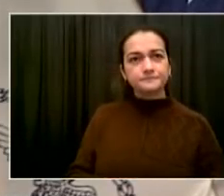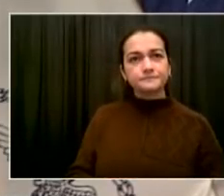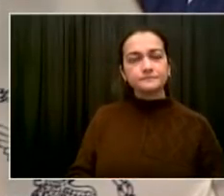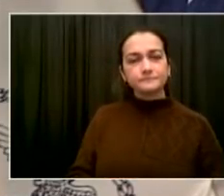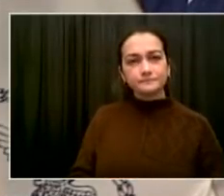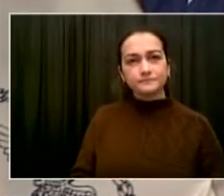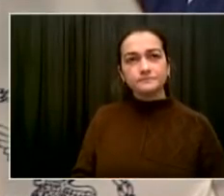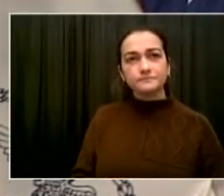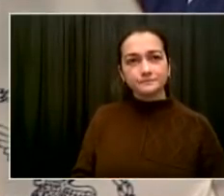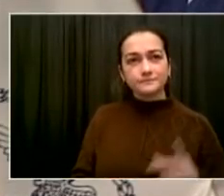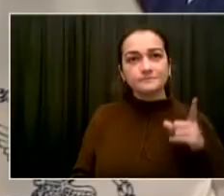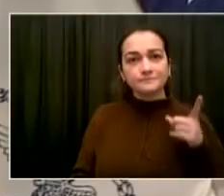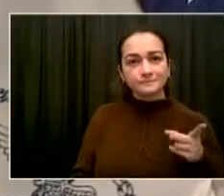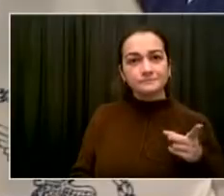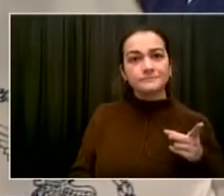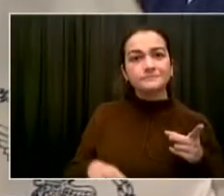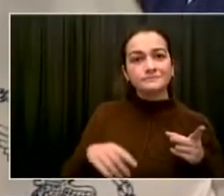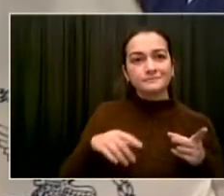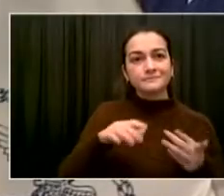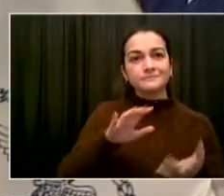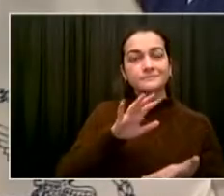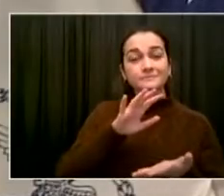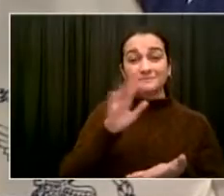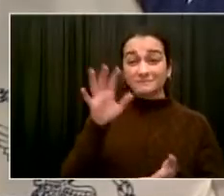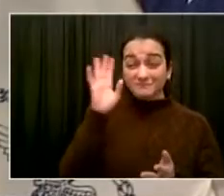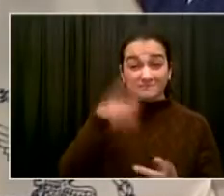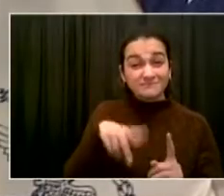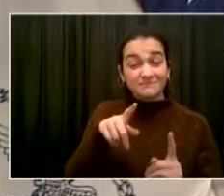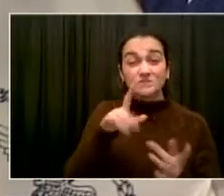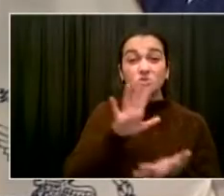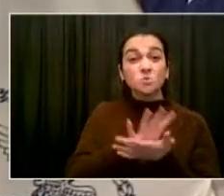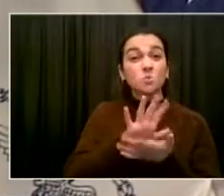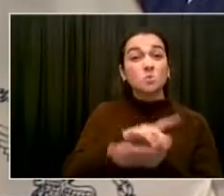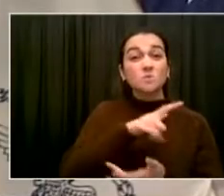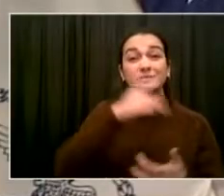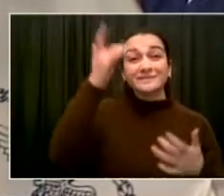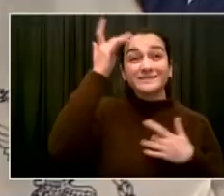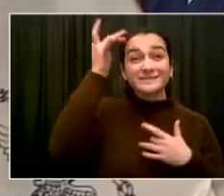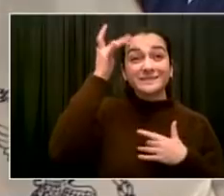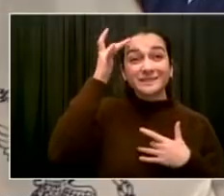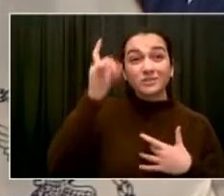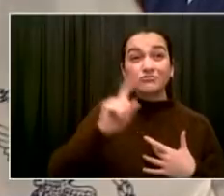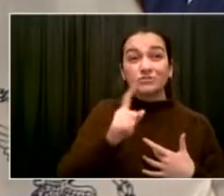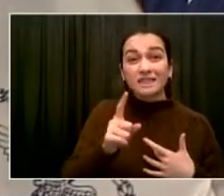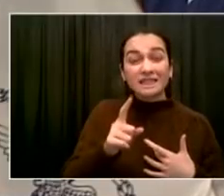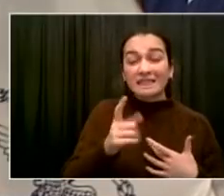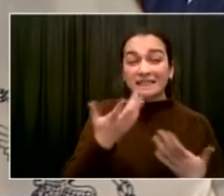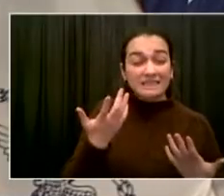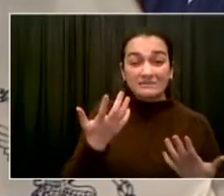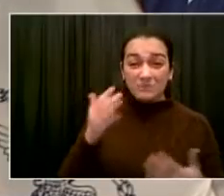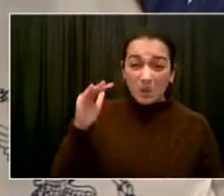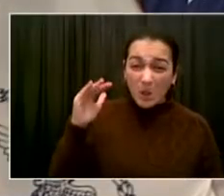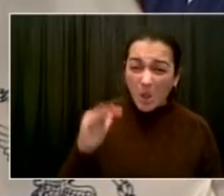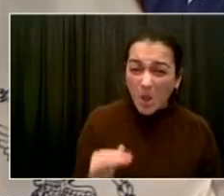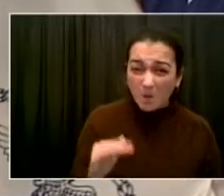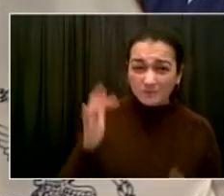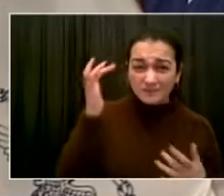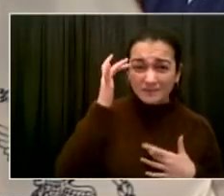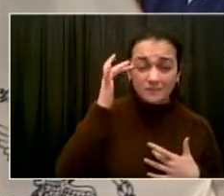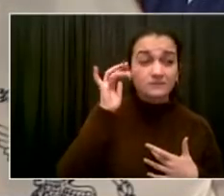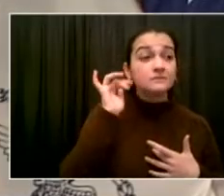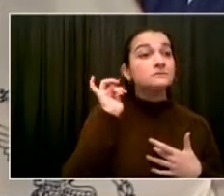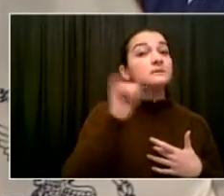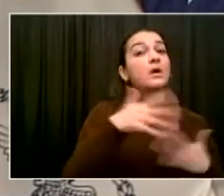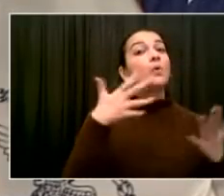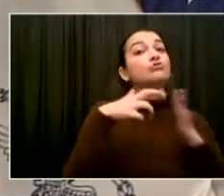COVID in them. We apply those same standards in our city offices. So if there is any place where there's a problem, of course,